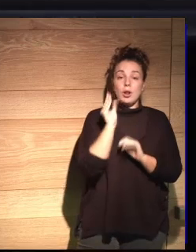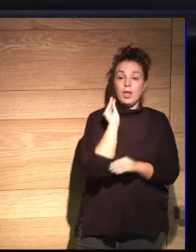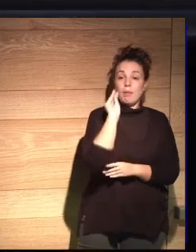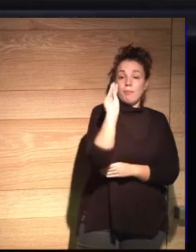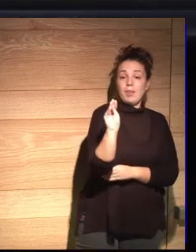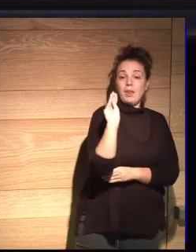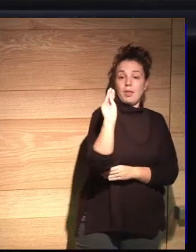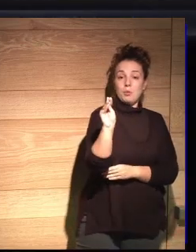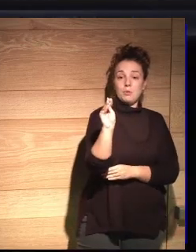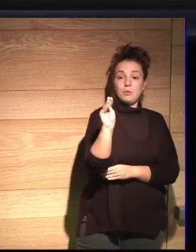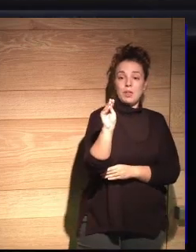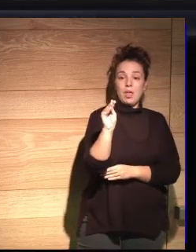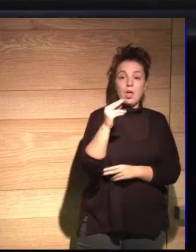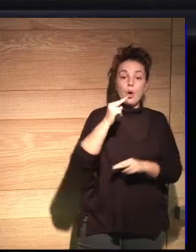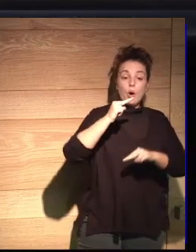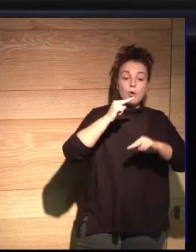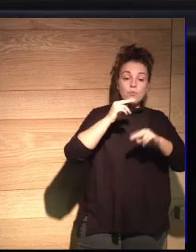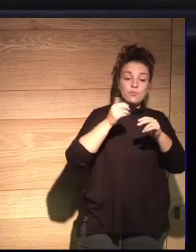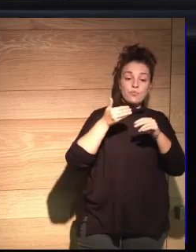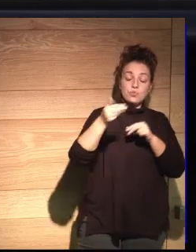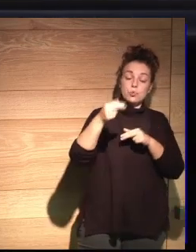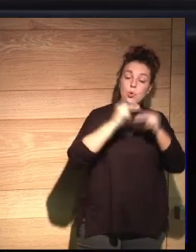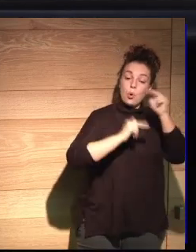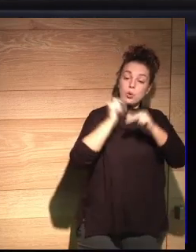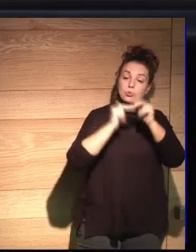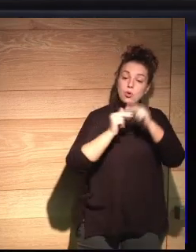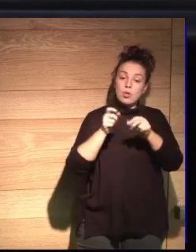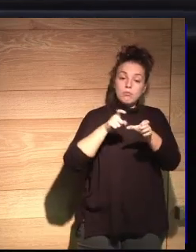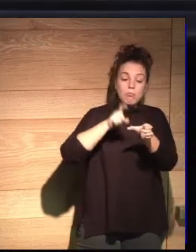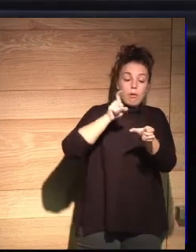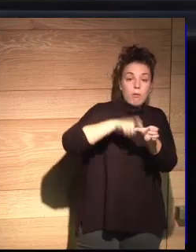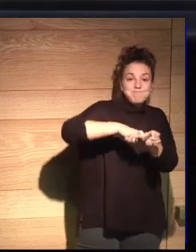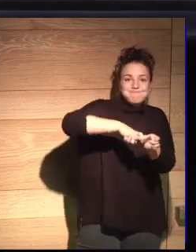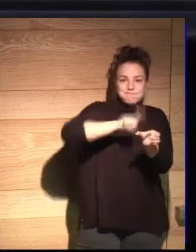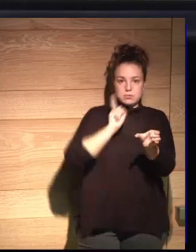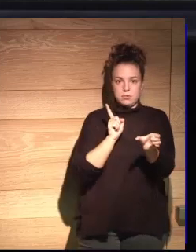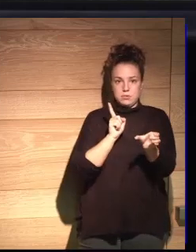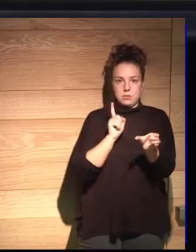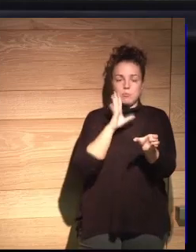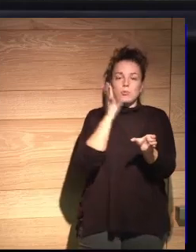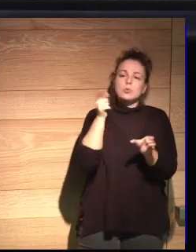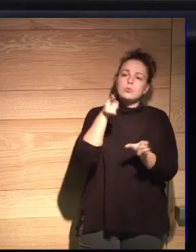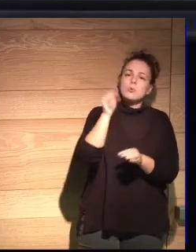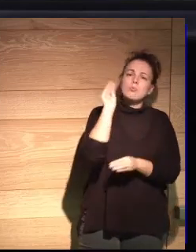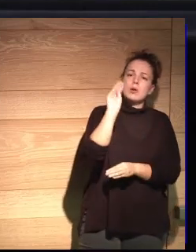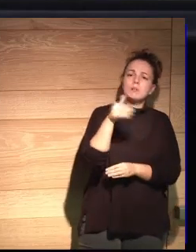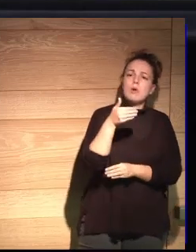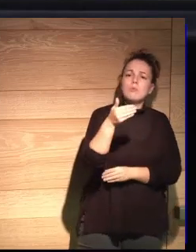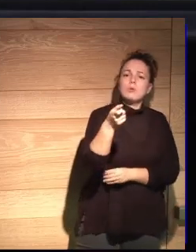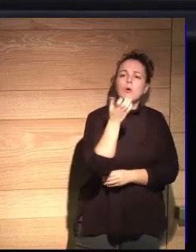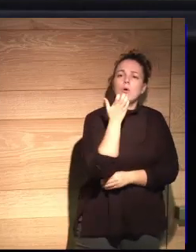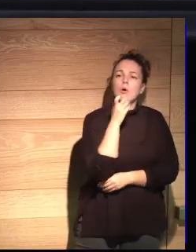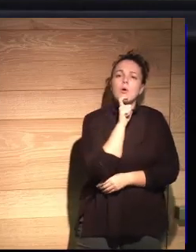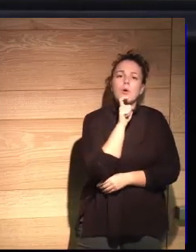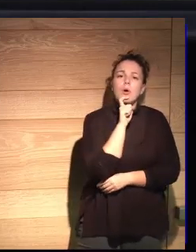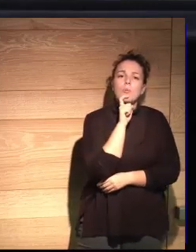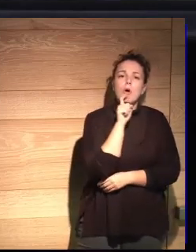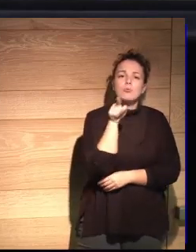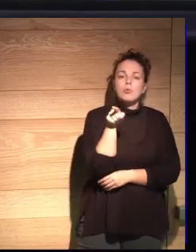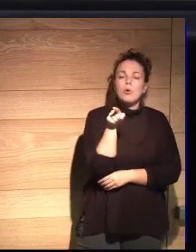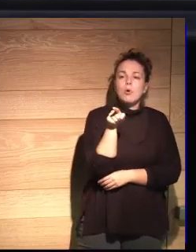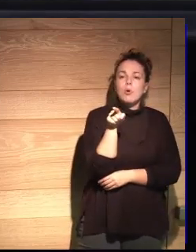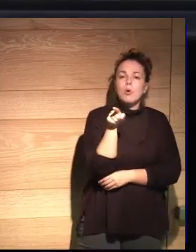includes a renounce by the one who's asking the question on how the future will be built. Because when you ask how the future will be, it's understood